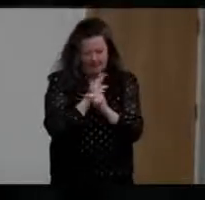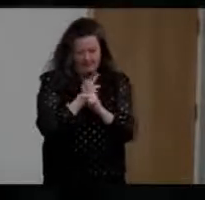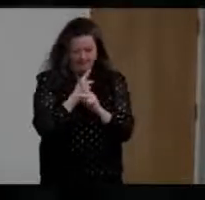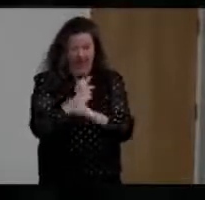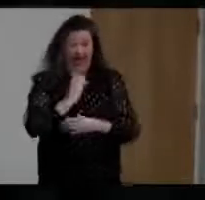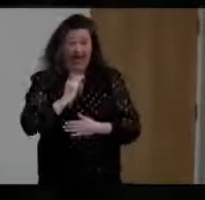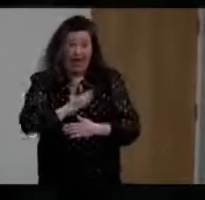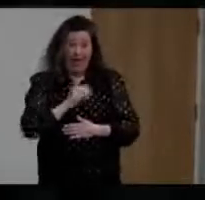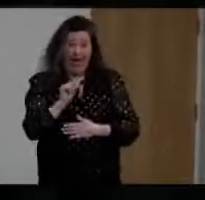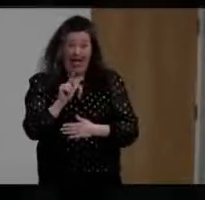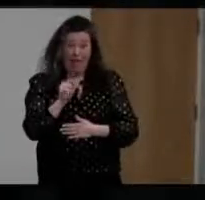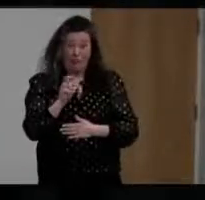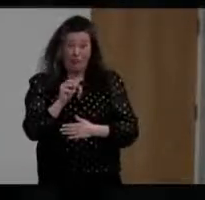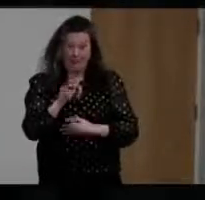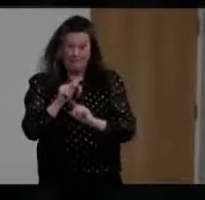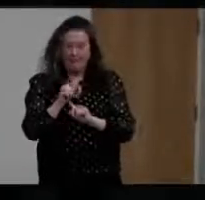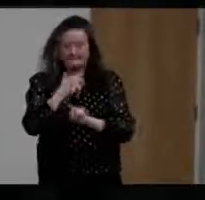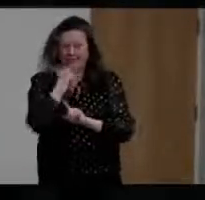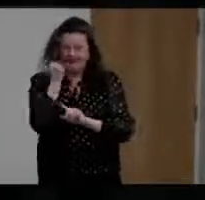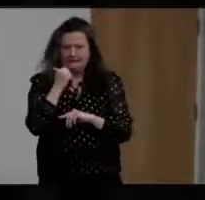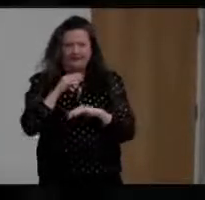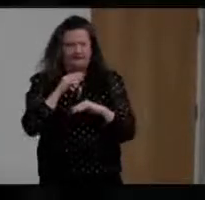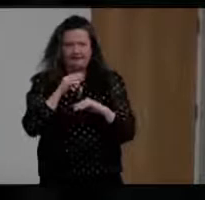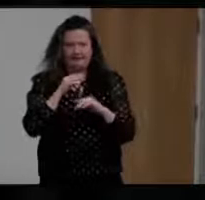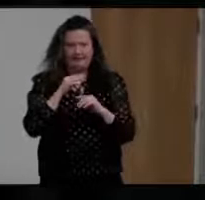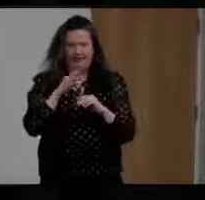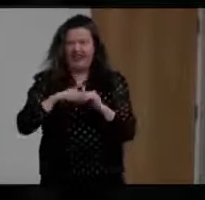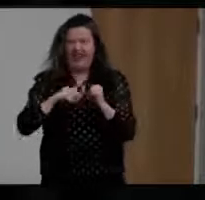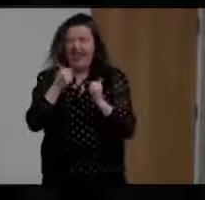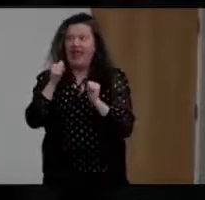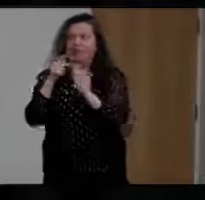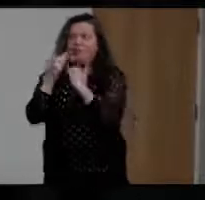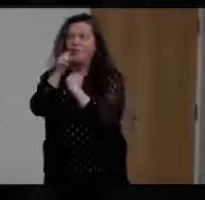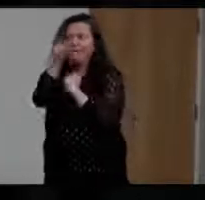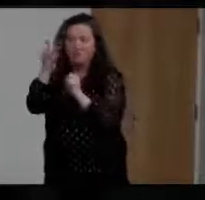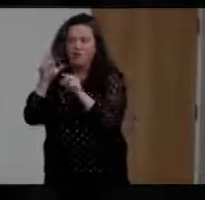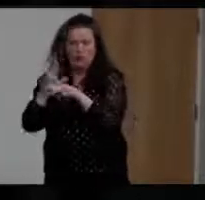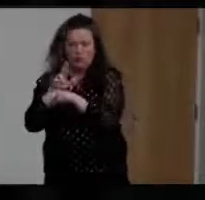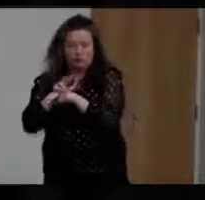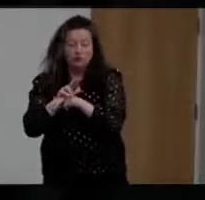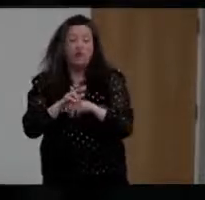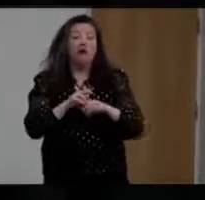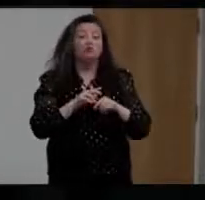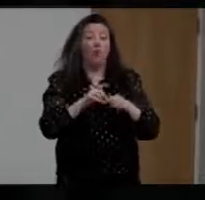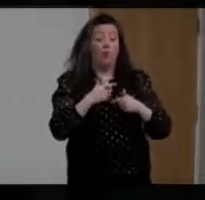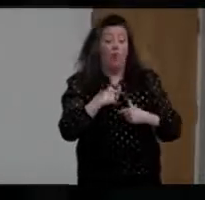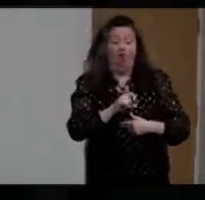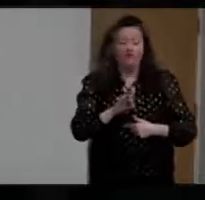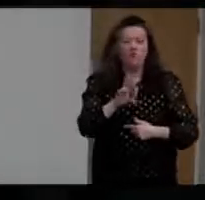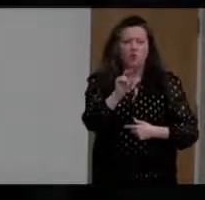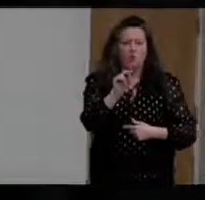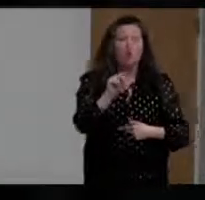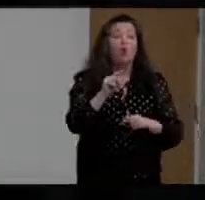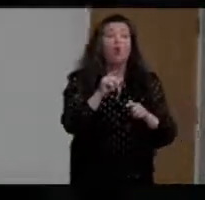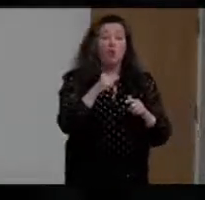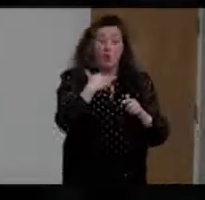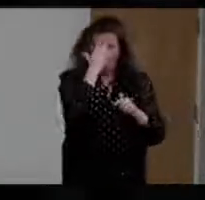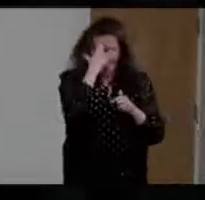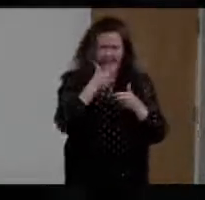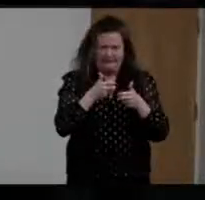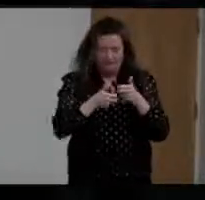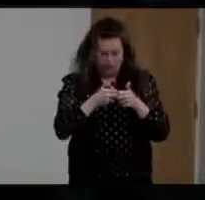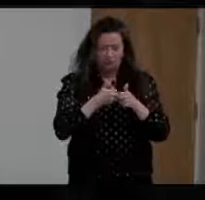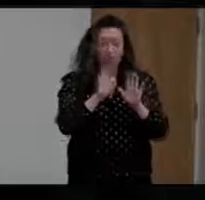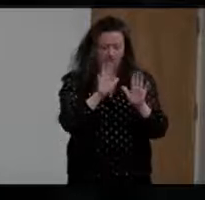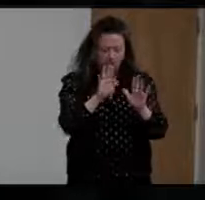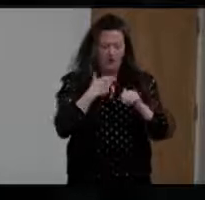purchased. But we didn't just turn it on, right? You run it in what we call silent mode. And we were gonna have to run it for about a year in silent mode, where it